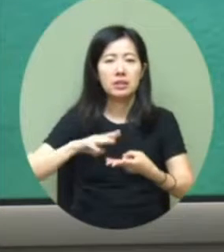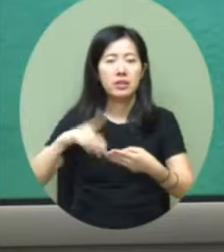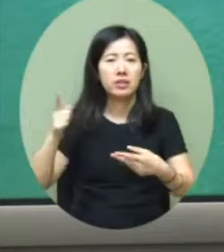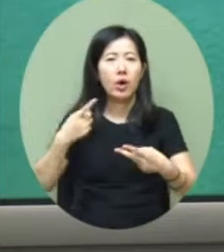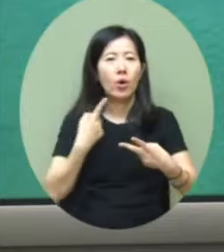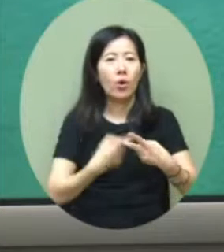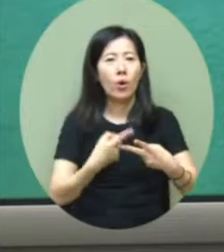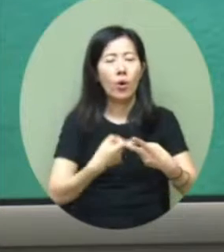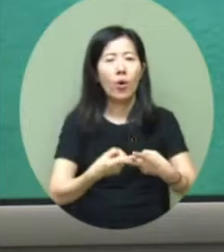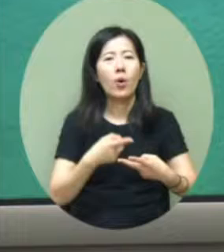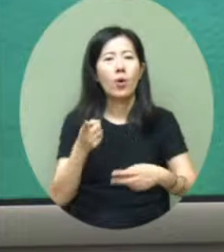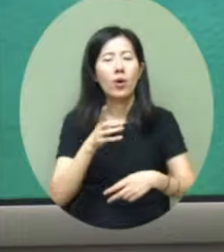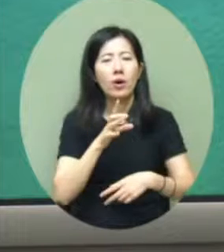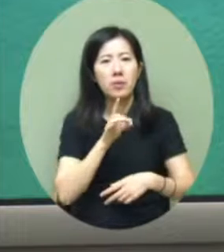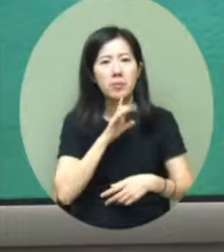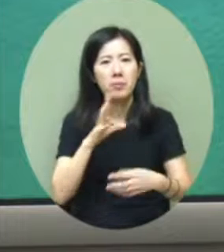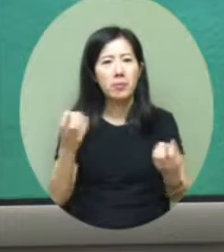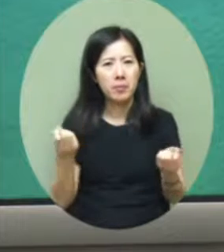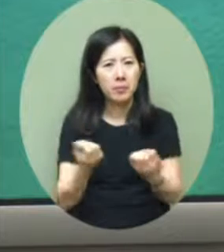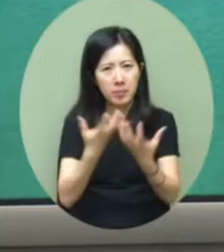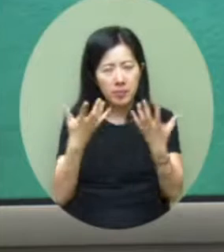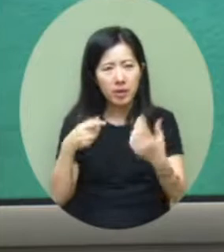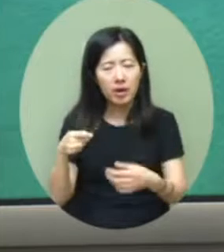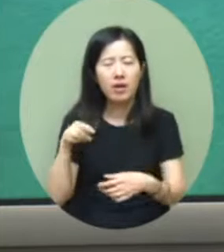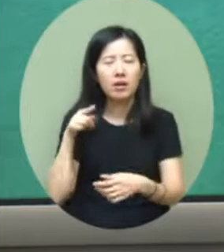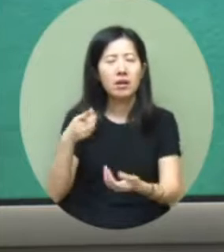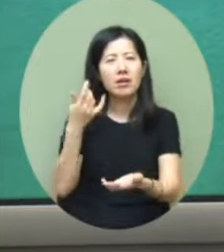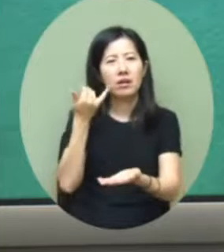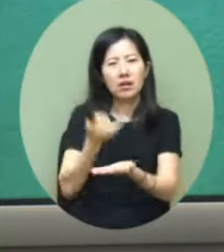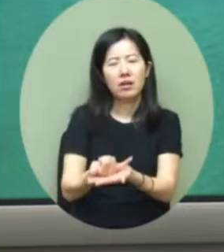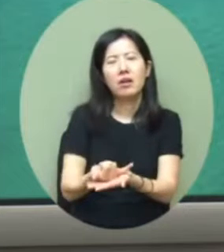supply of more alternative plastic